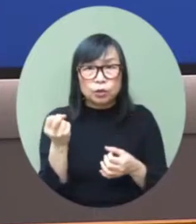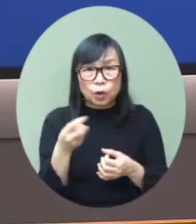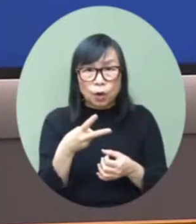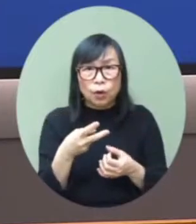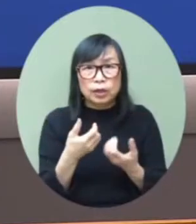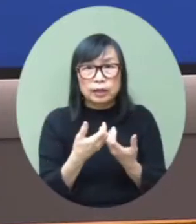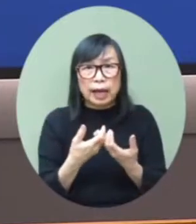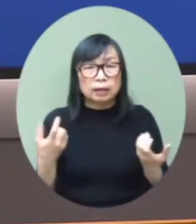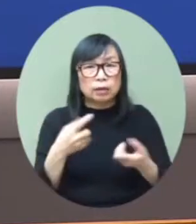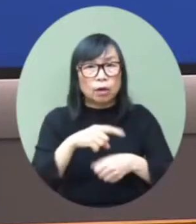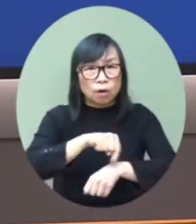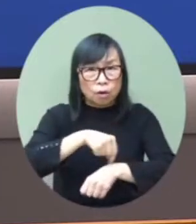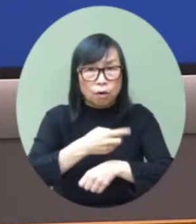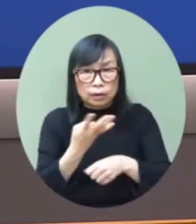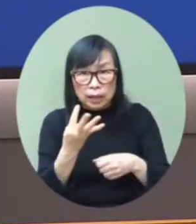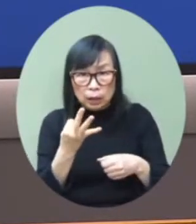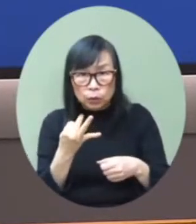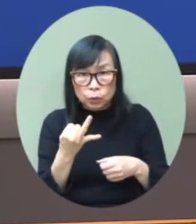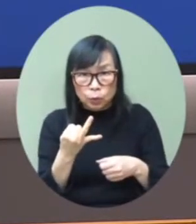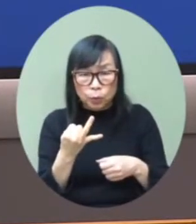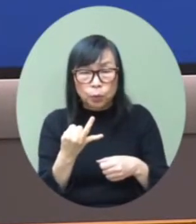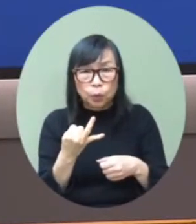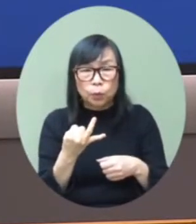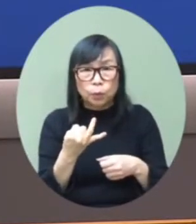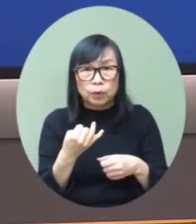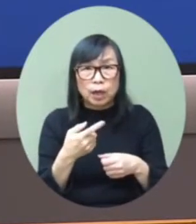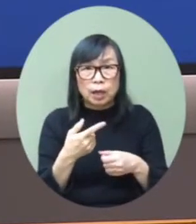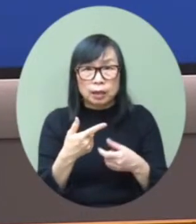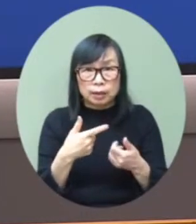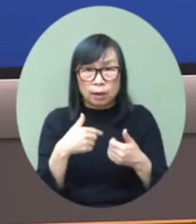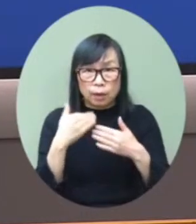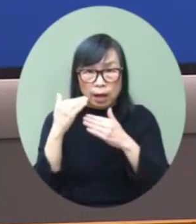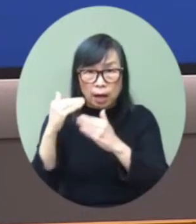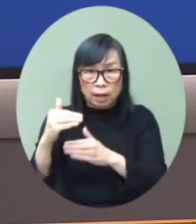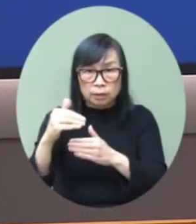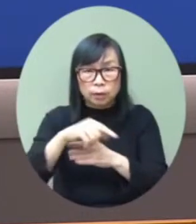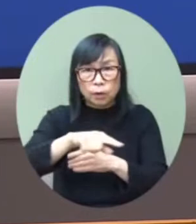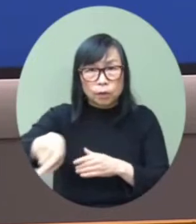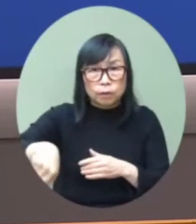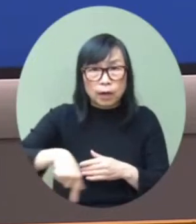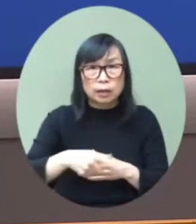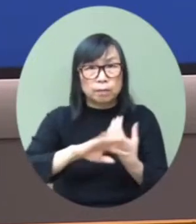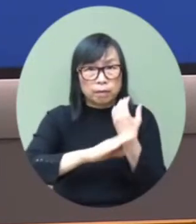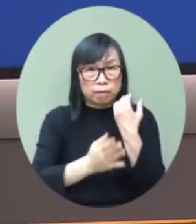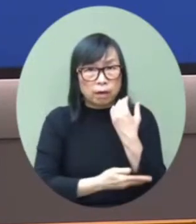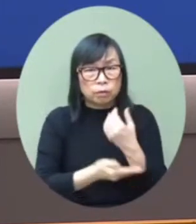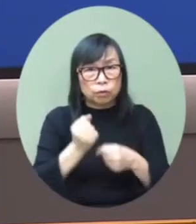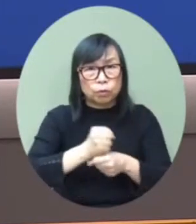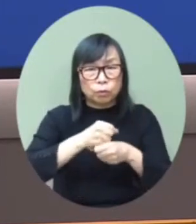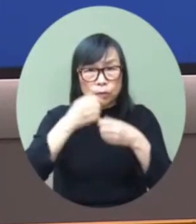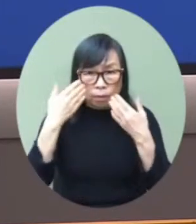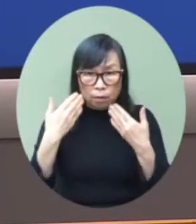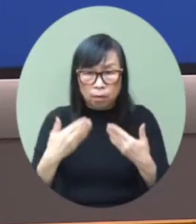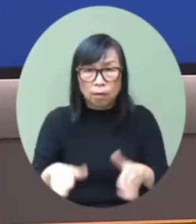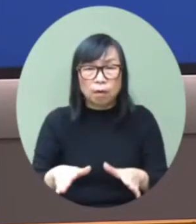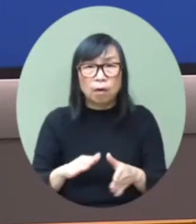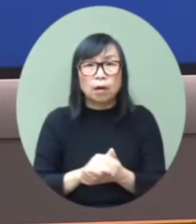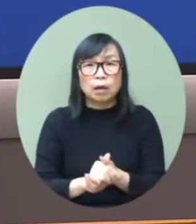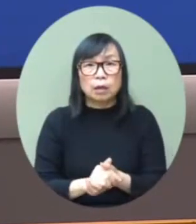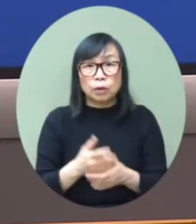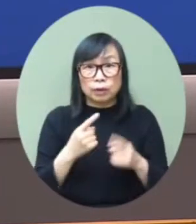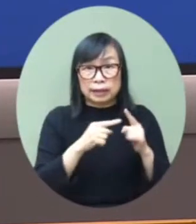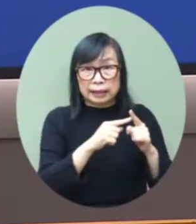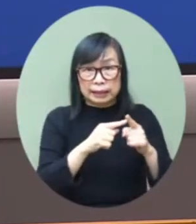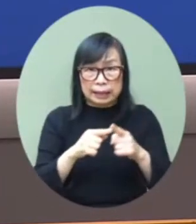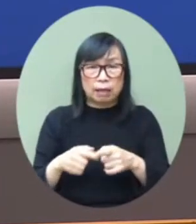tested. The third step is that several hours later, in relation to the restricted